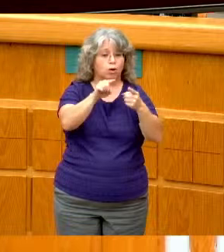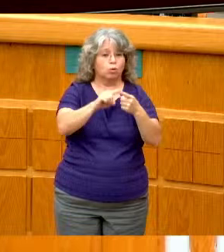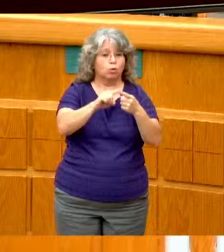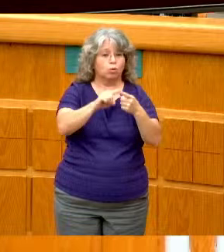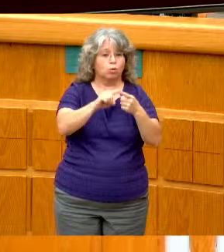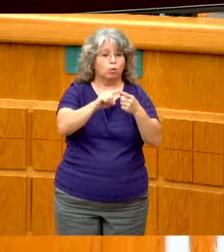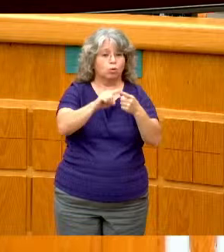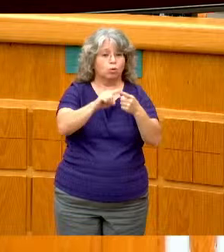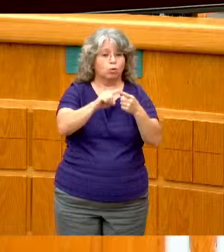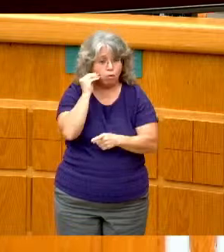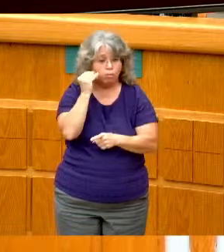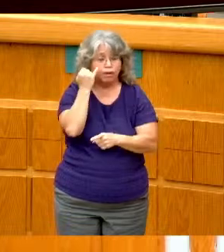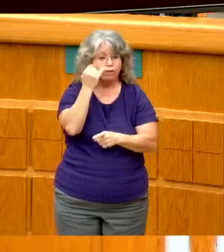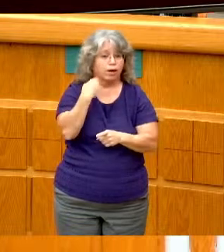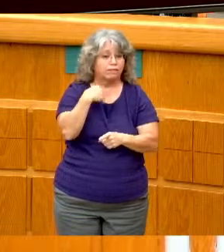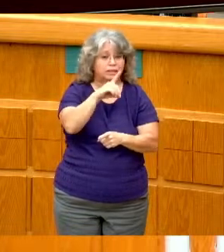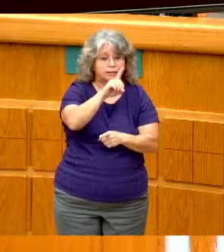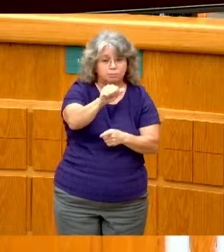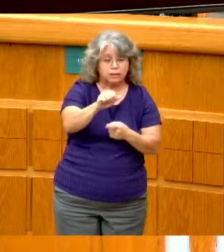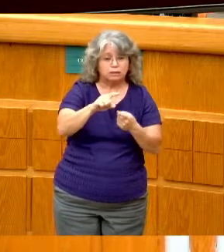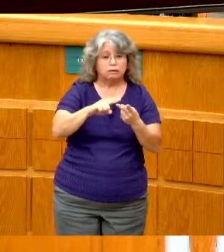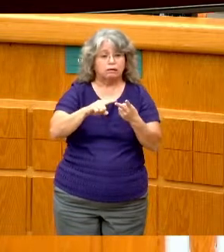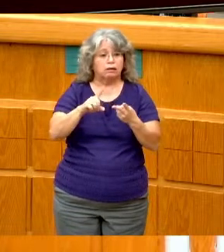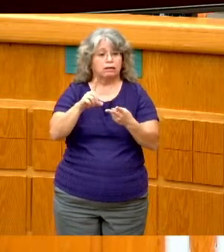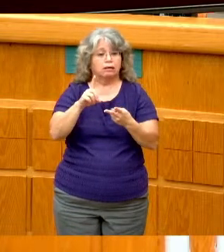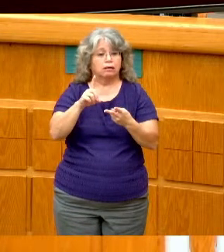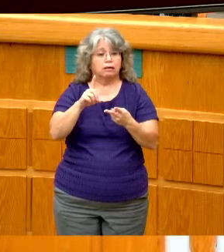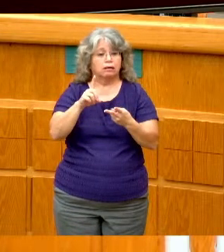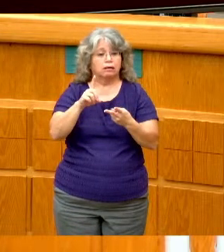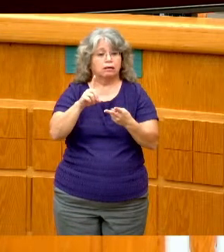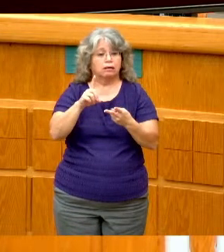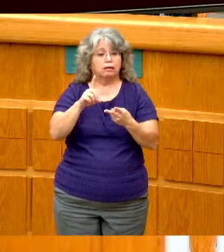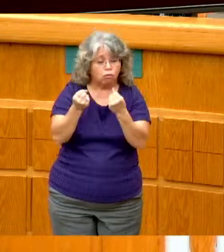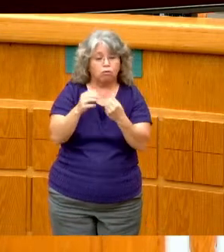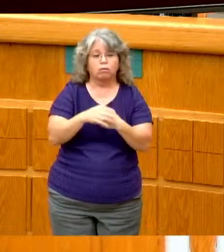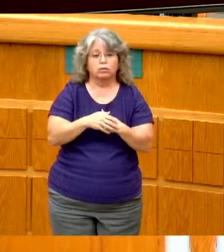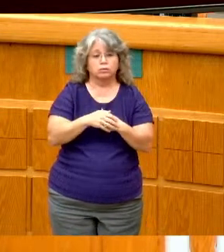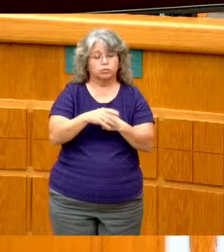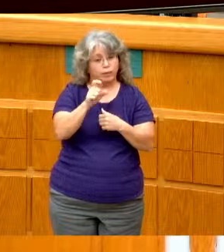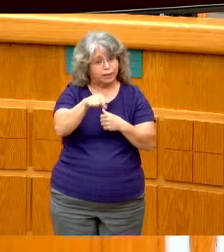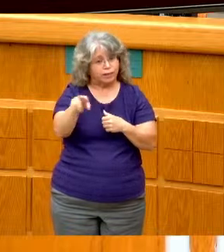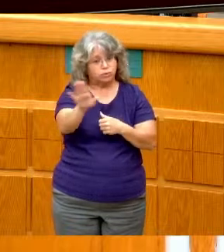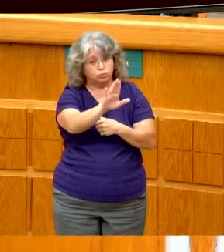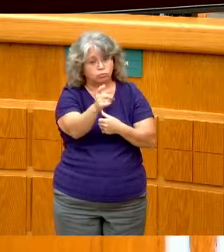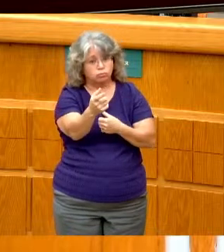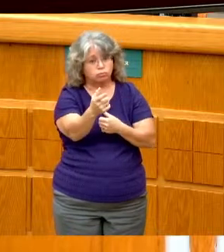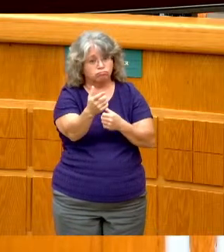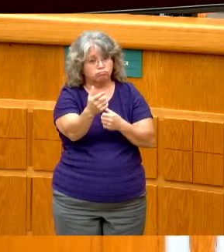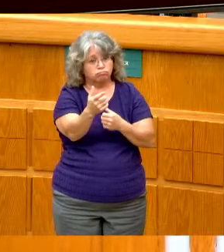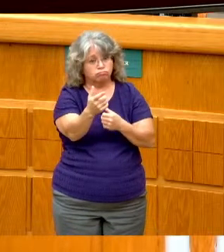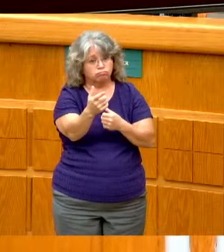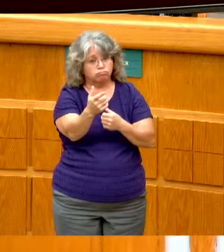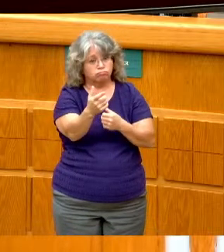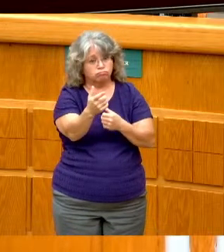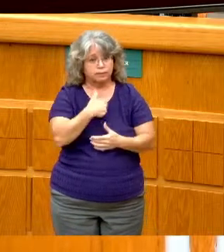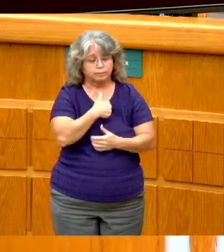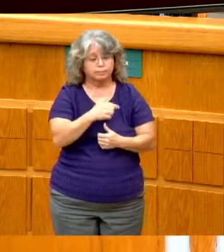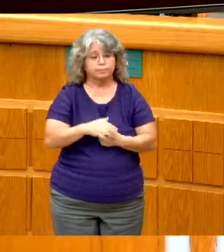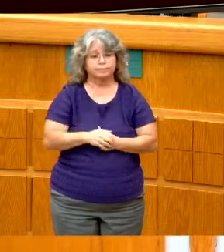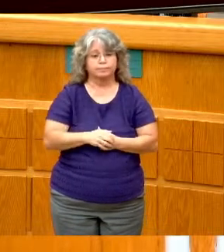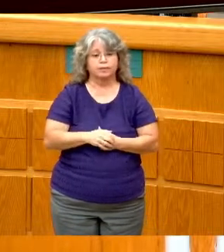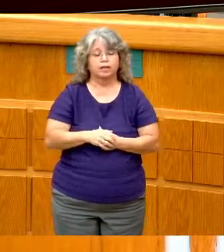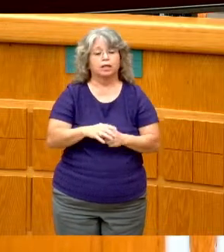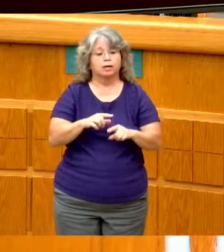we need is you. Among all the options that are available, there's going to be an option that is perfect for